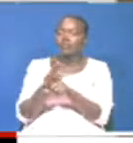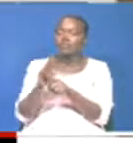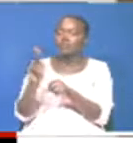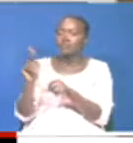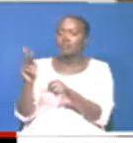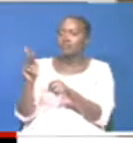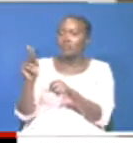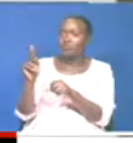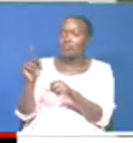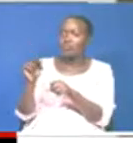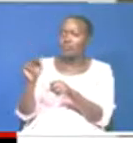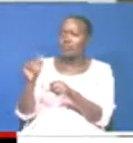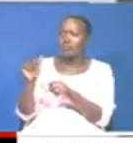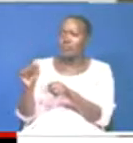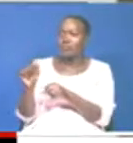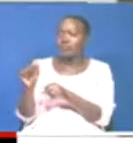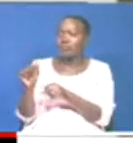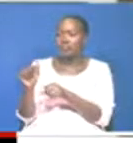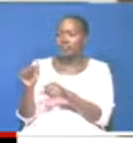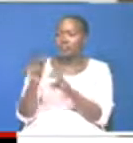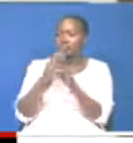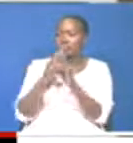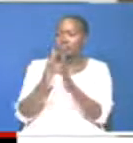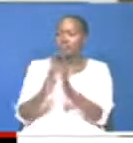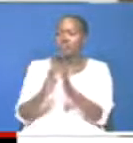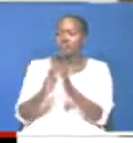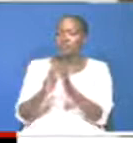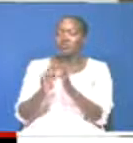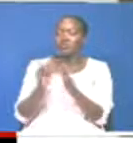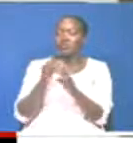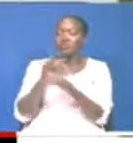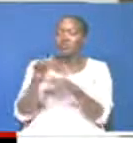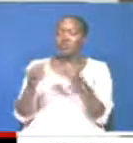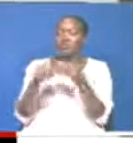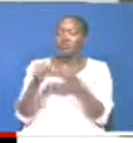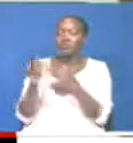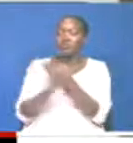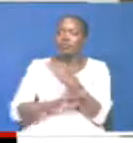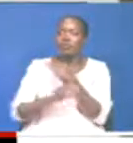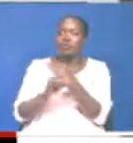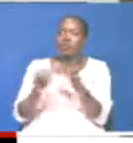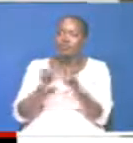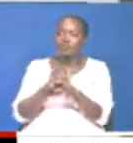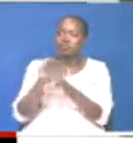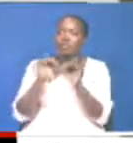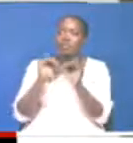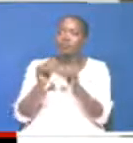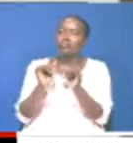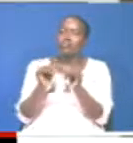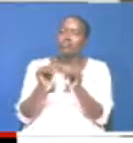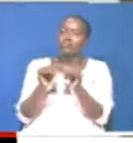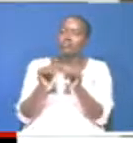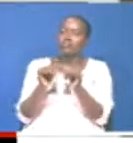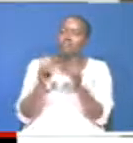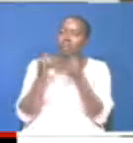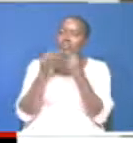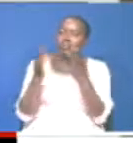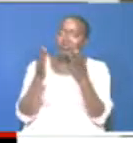I remember Kenyan news agency reporters were all over the country. They would actually dispatch their news to Information